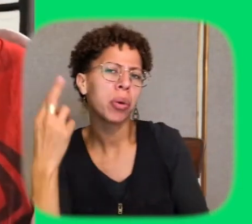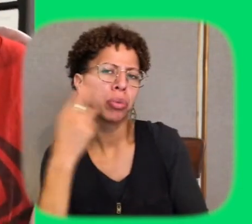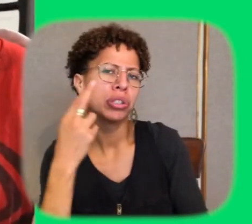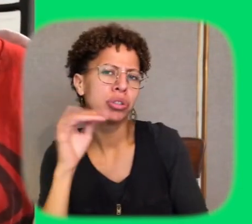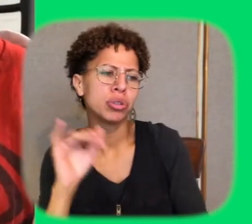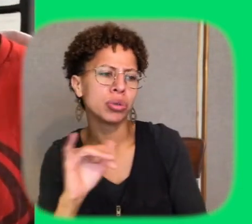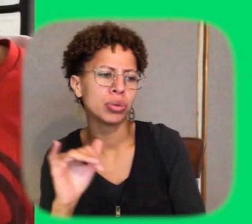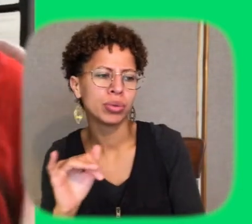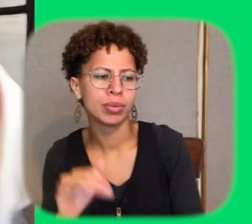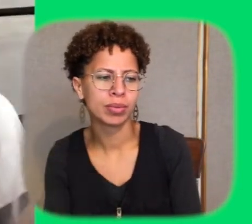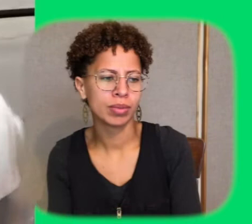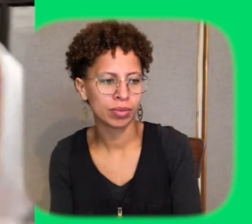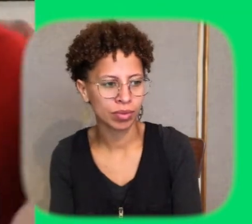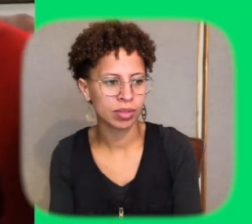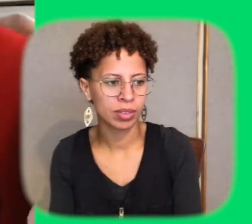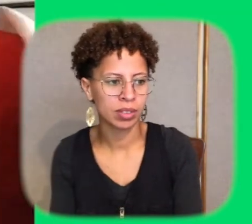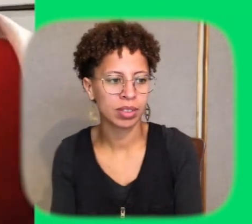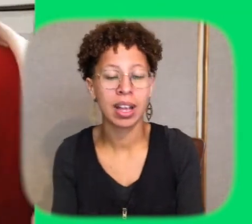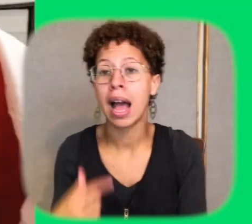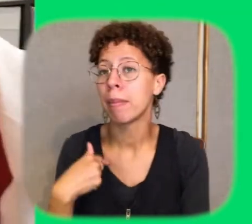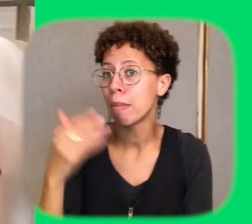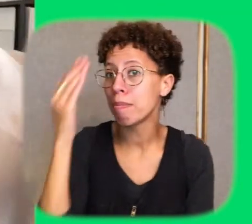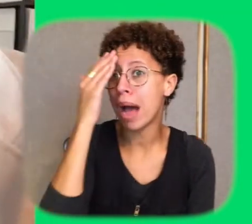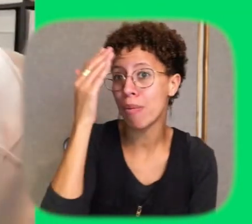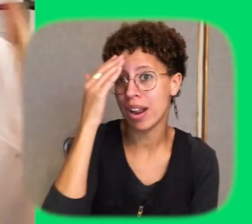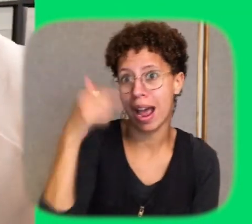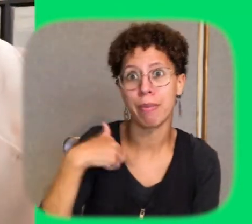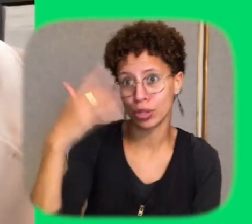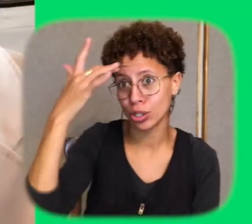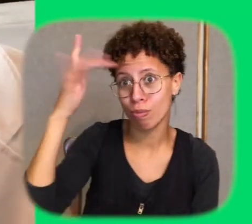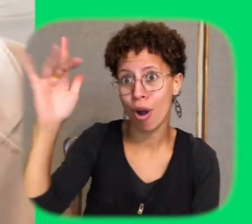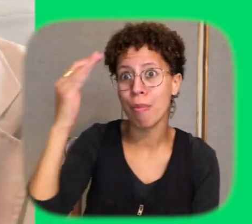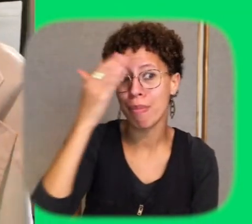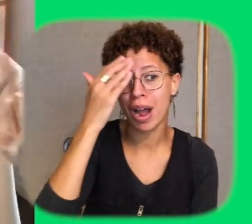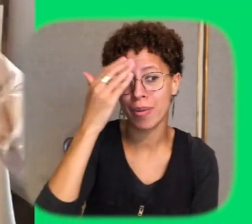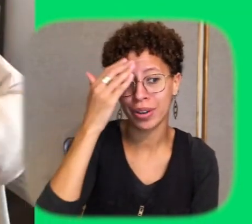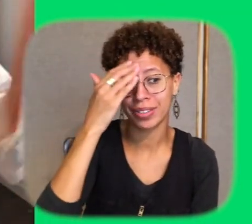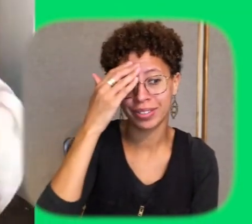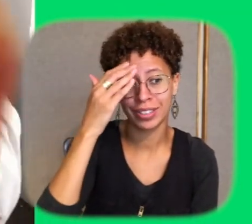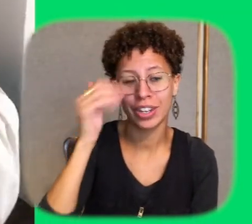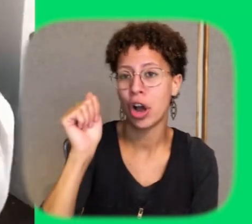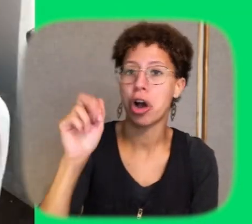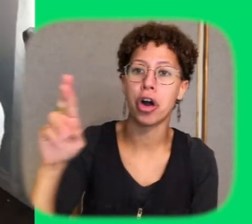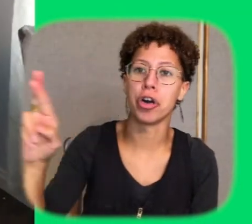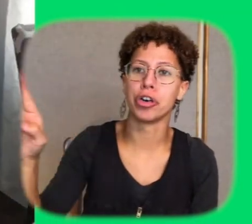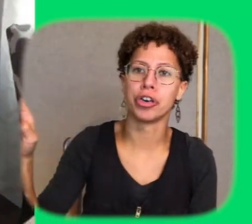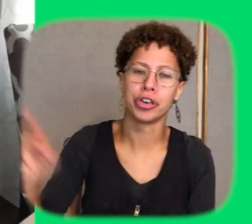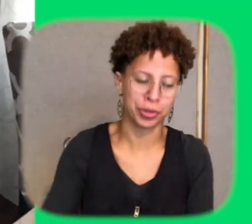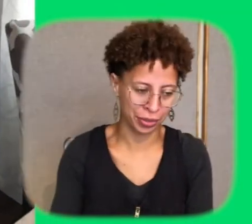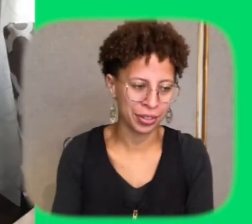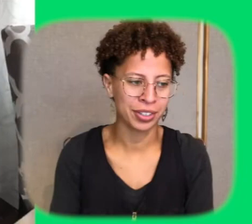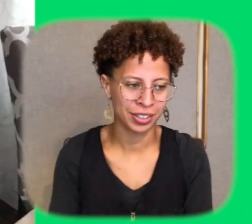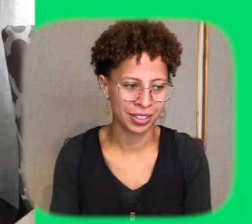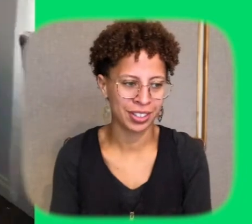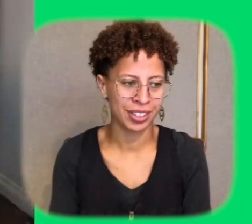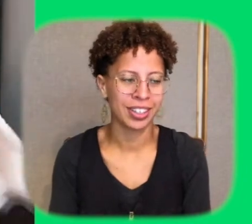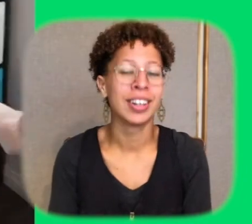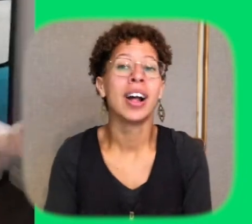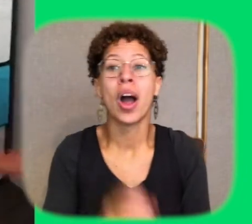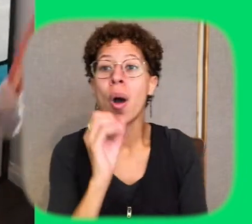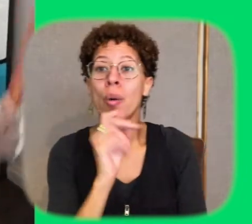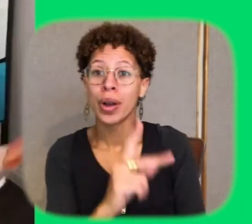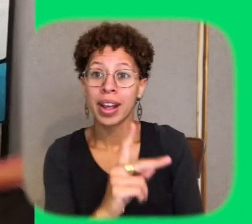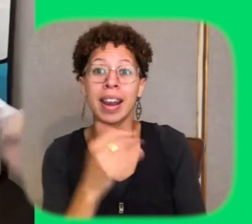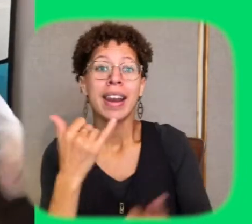I'm a pirate. I'm a smart pirate. Shiver me timbers. Nice. All right, so we have a question. We